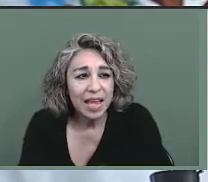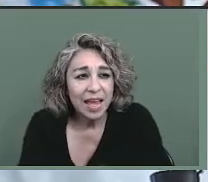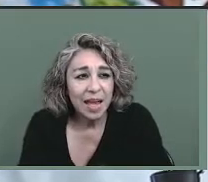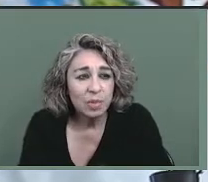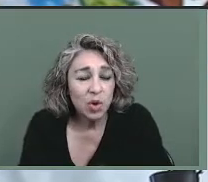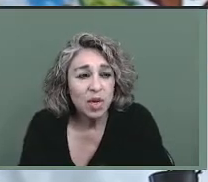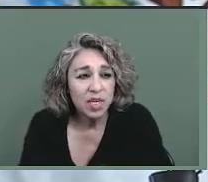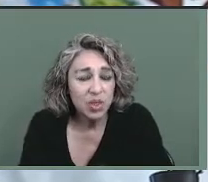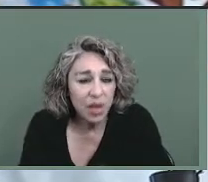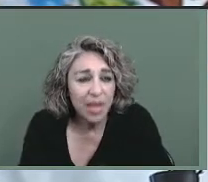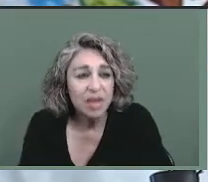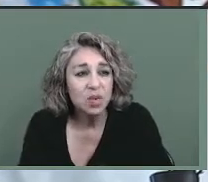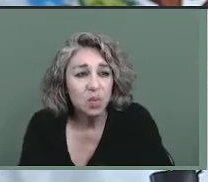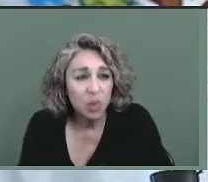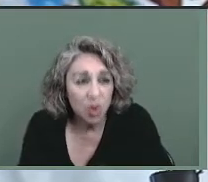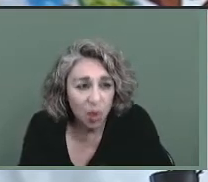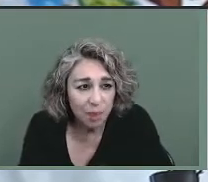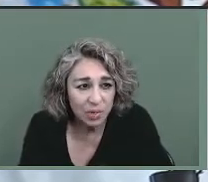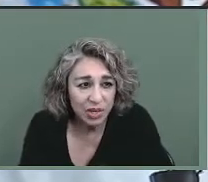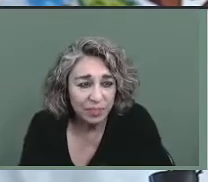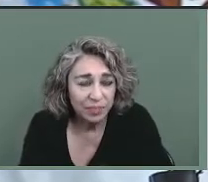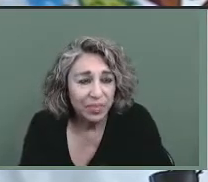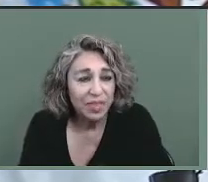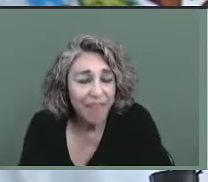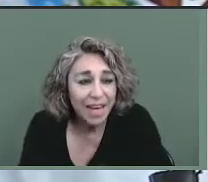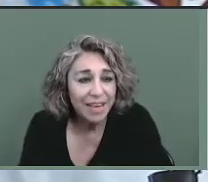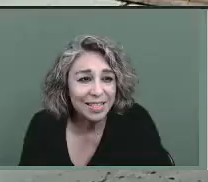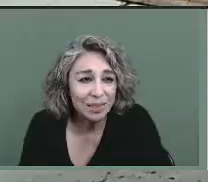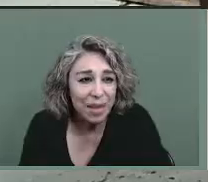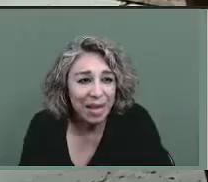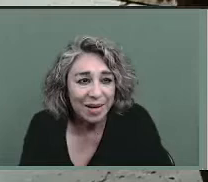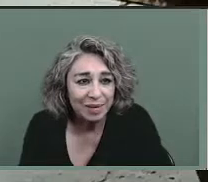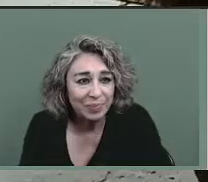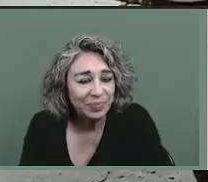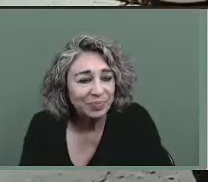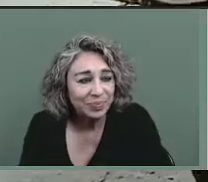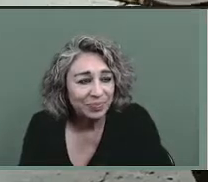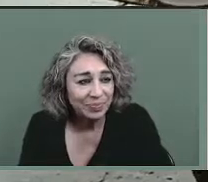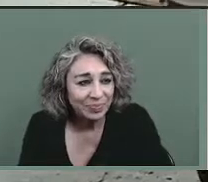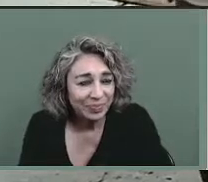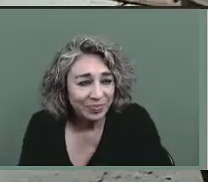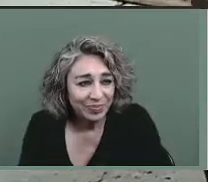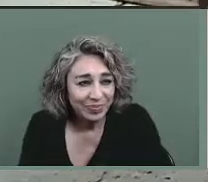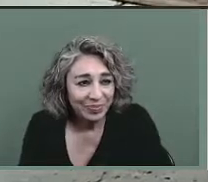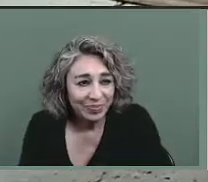I am going to end corruption. That is the plan.